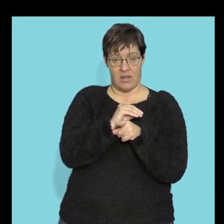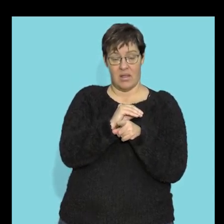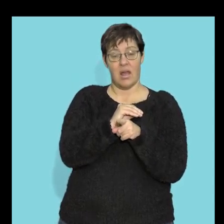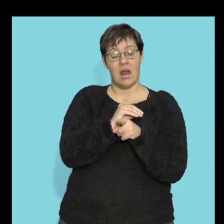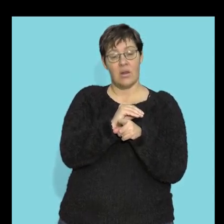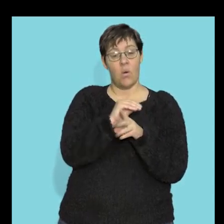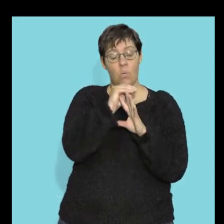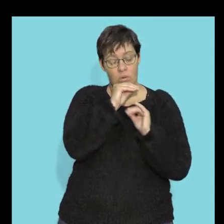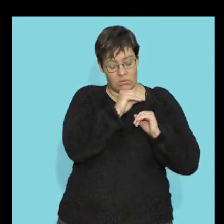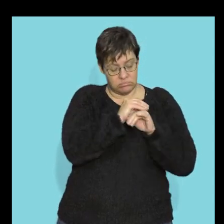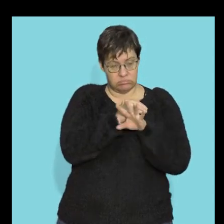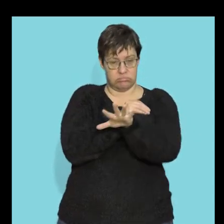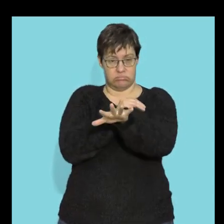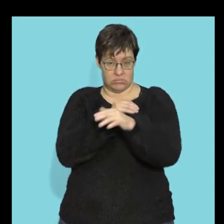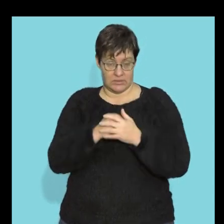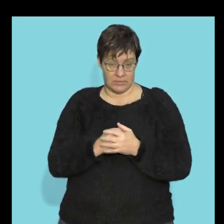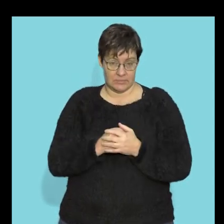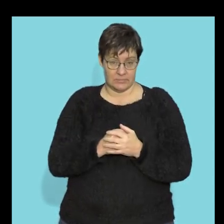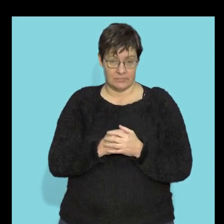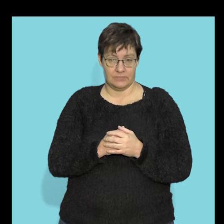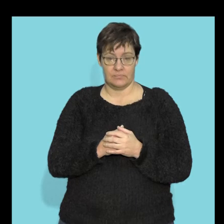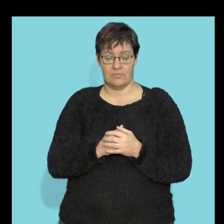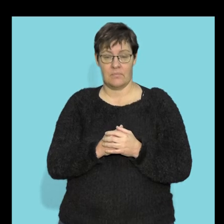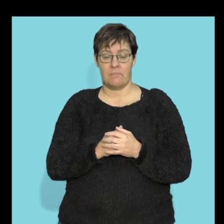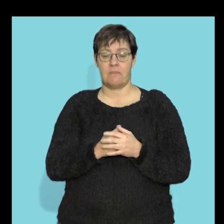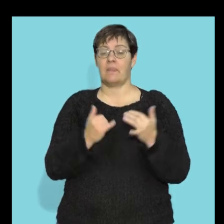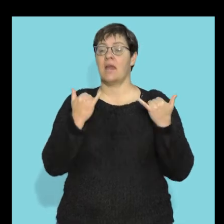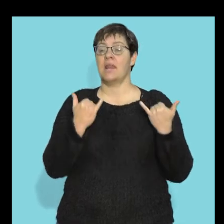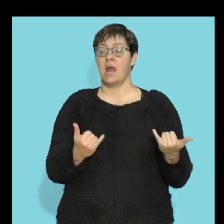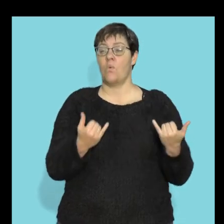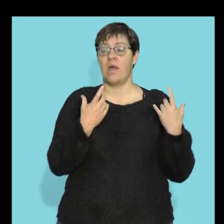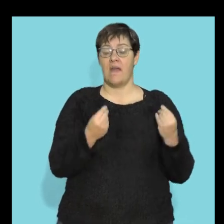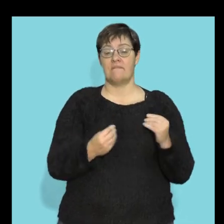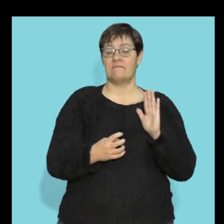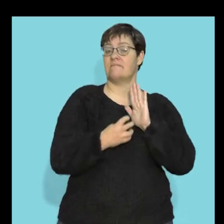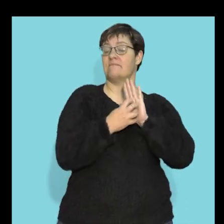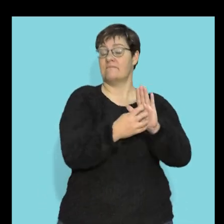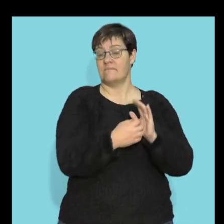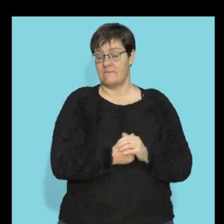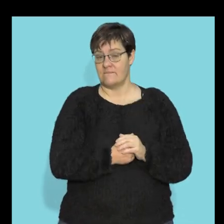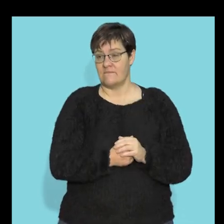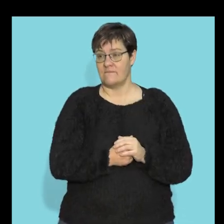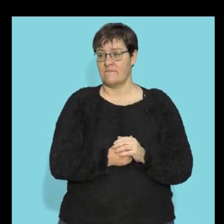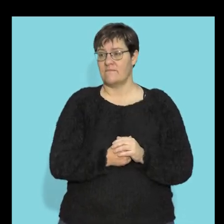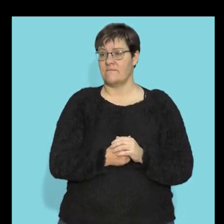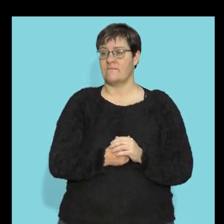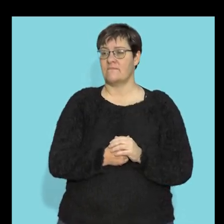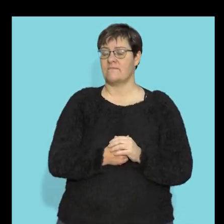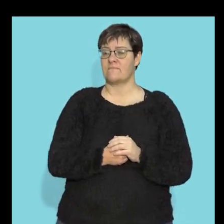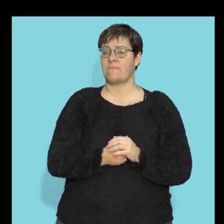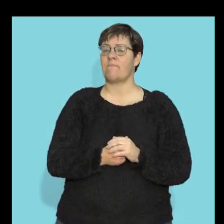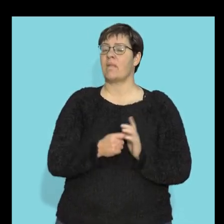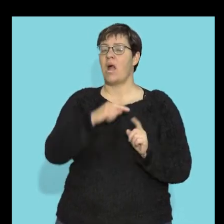to go open and the water is going to go out there. Now we have a diagram where we link.